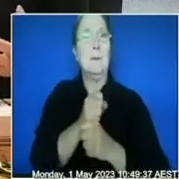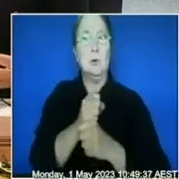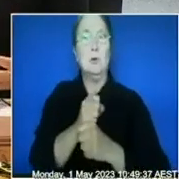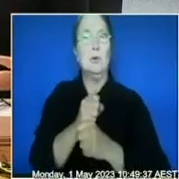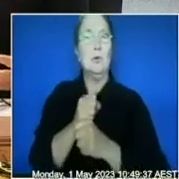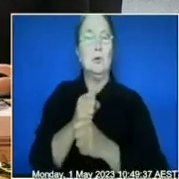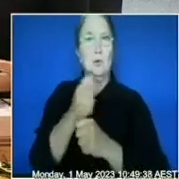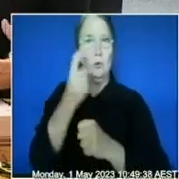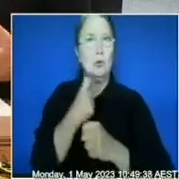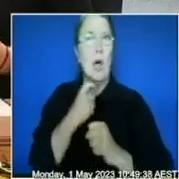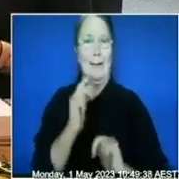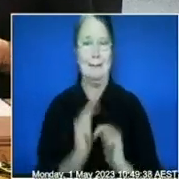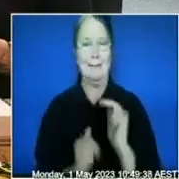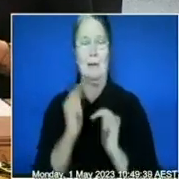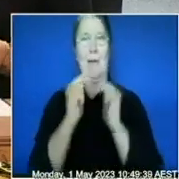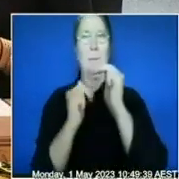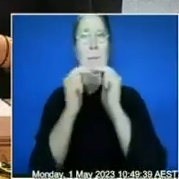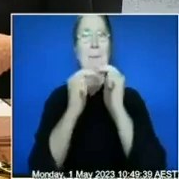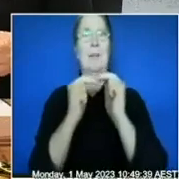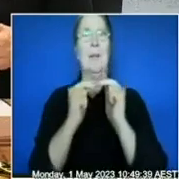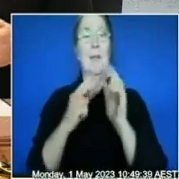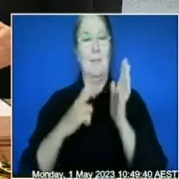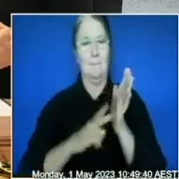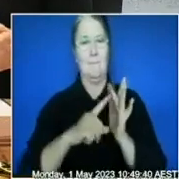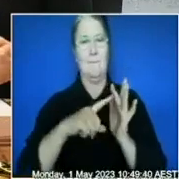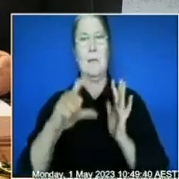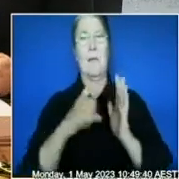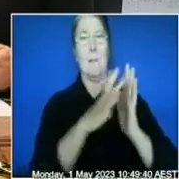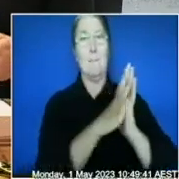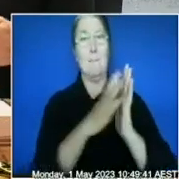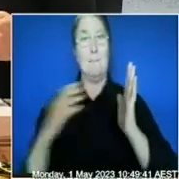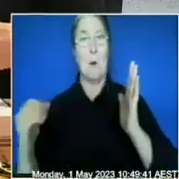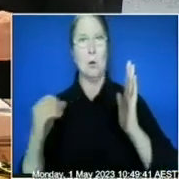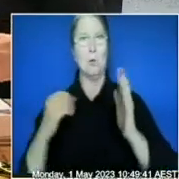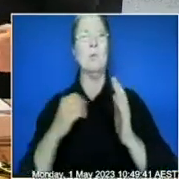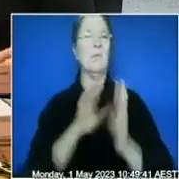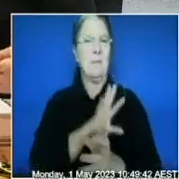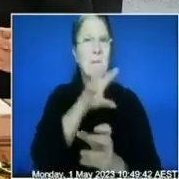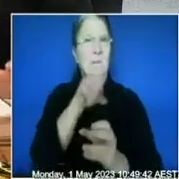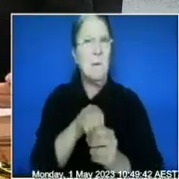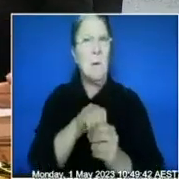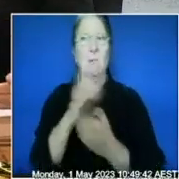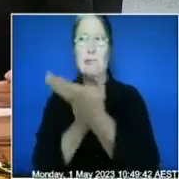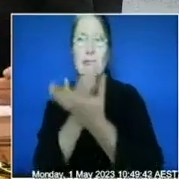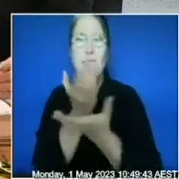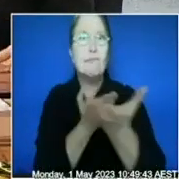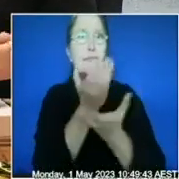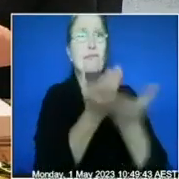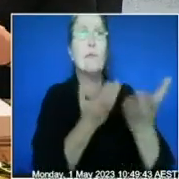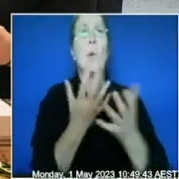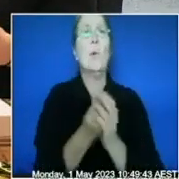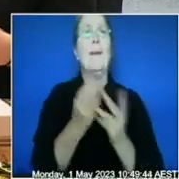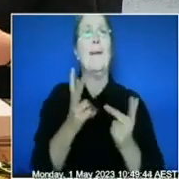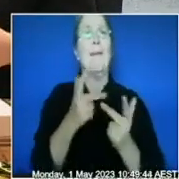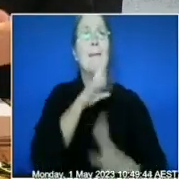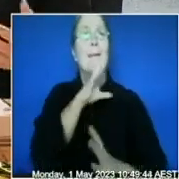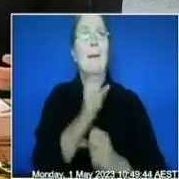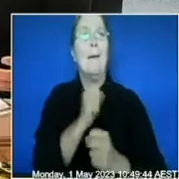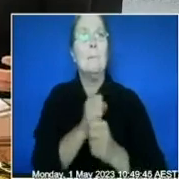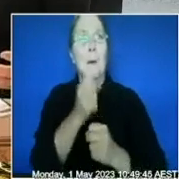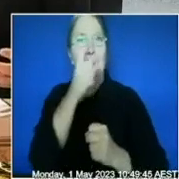preparation for briefing government. So I think while there are times where decisions come at particular points, that there's